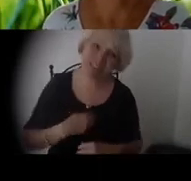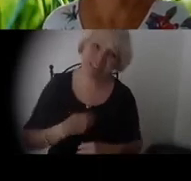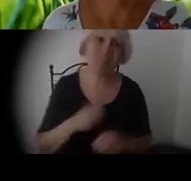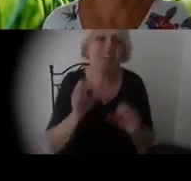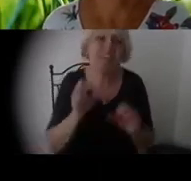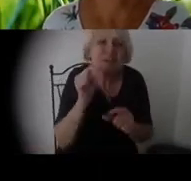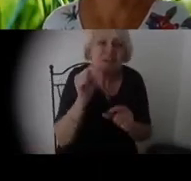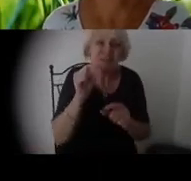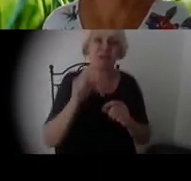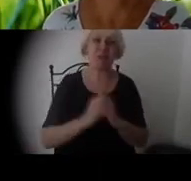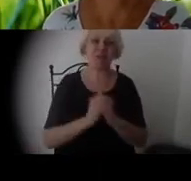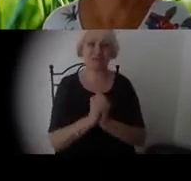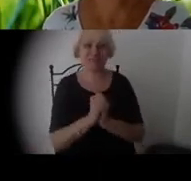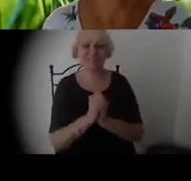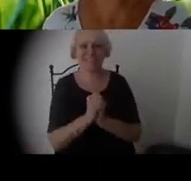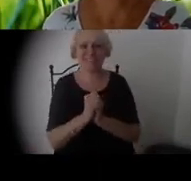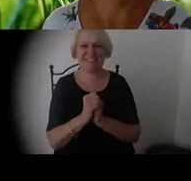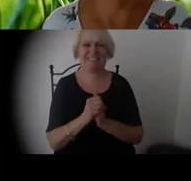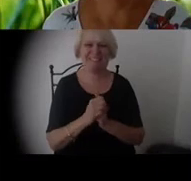Sorry, just a little bit slower.